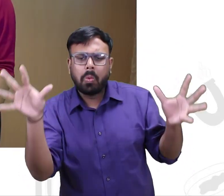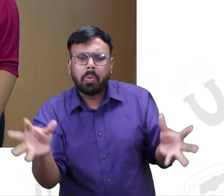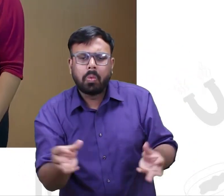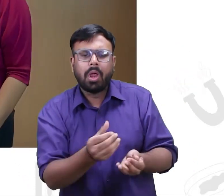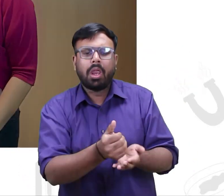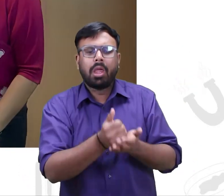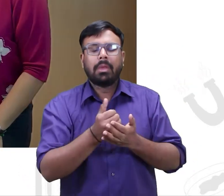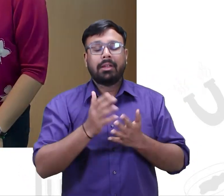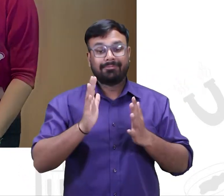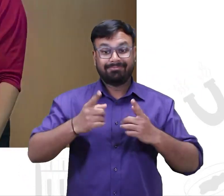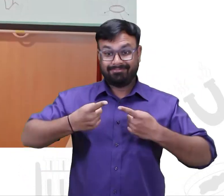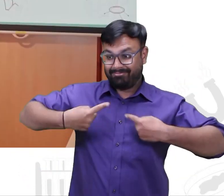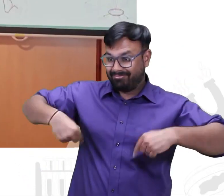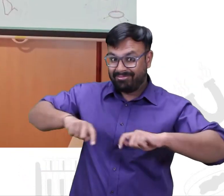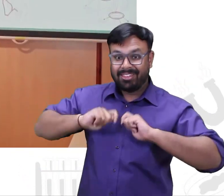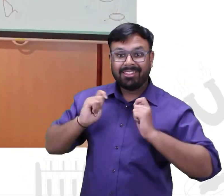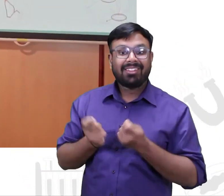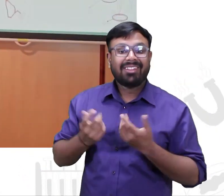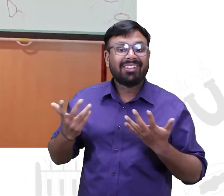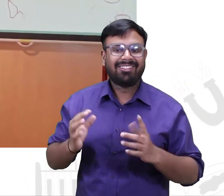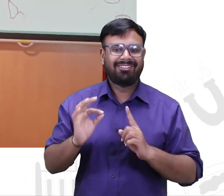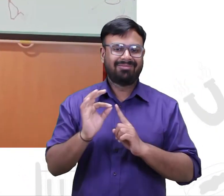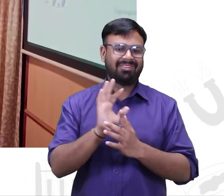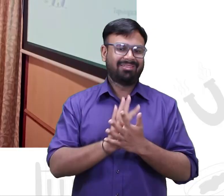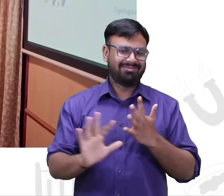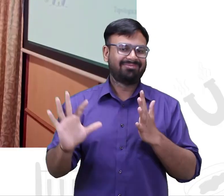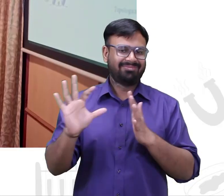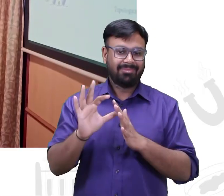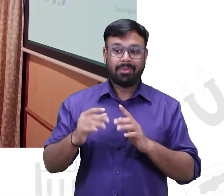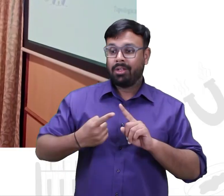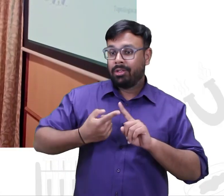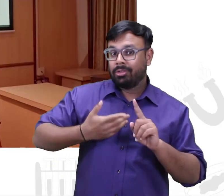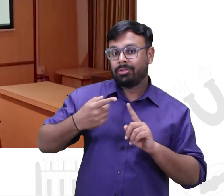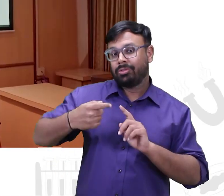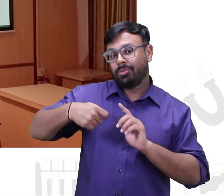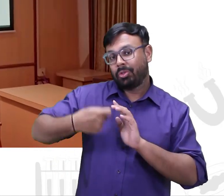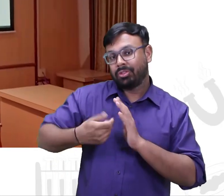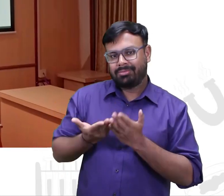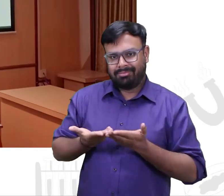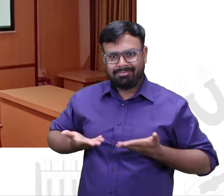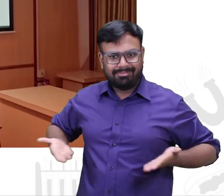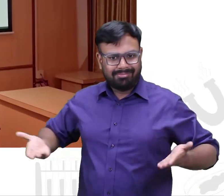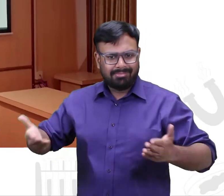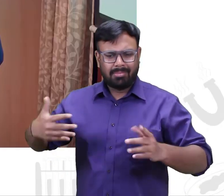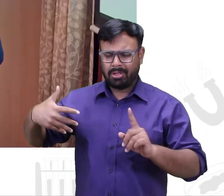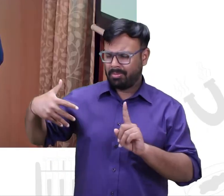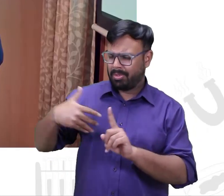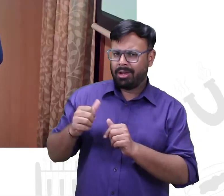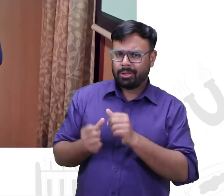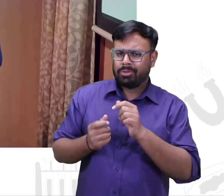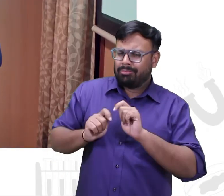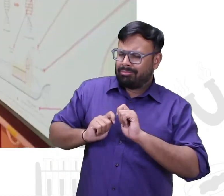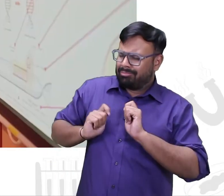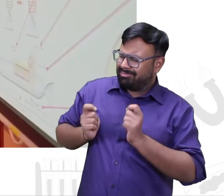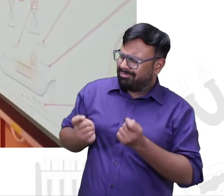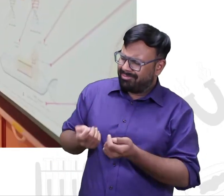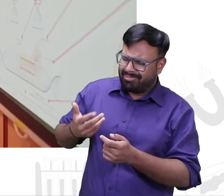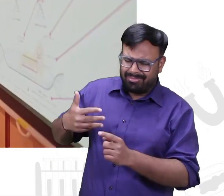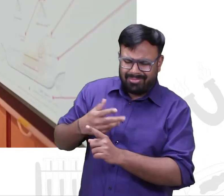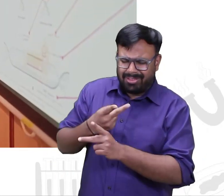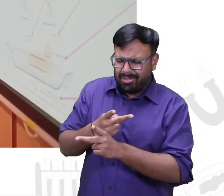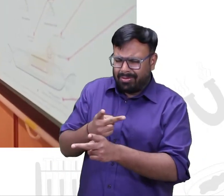goes, we are an eclectic mix of people. We have a postdoc, 2 PhD students, project trainees, project